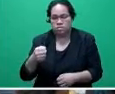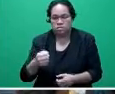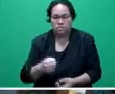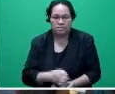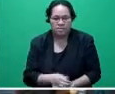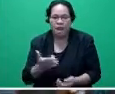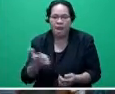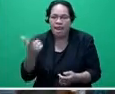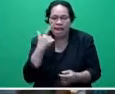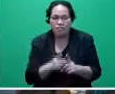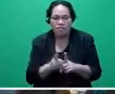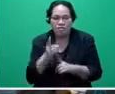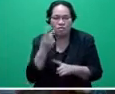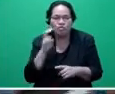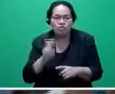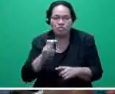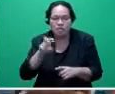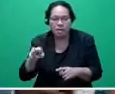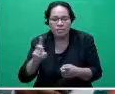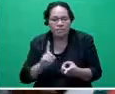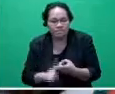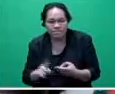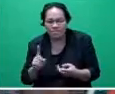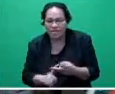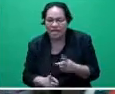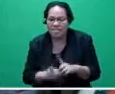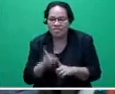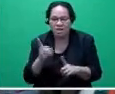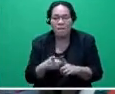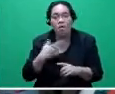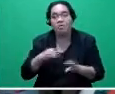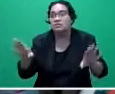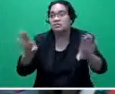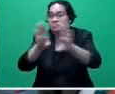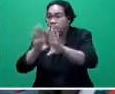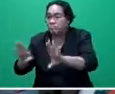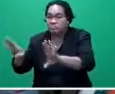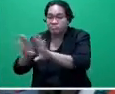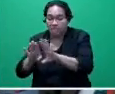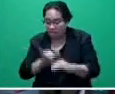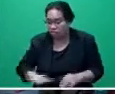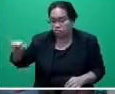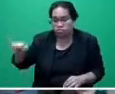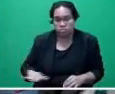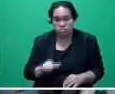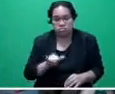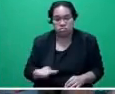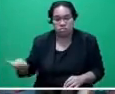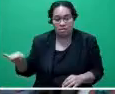projects. Lack of development of tourism and ecotourism's development due to the border lockdown and the Bula bubble bursting like